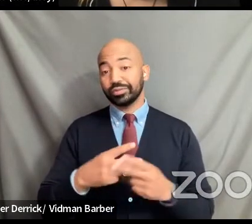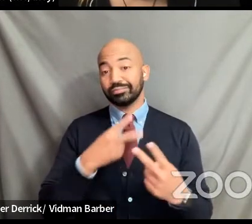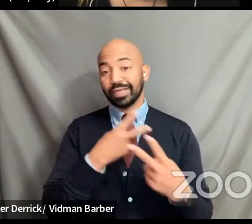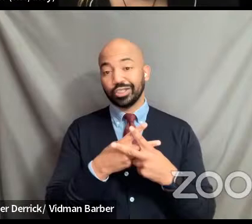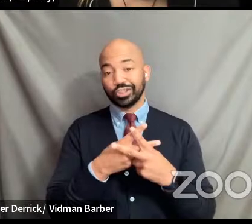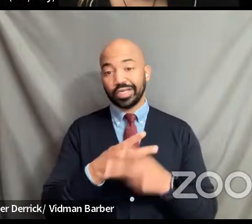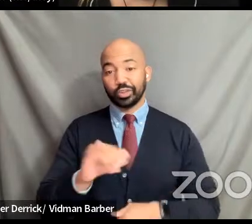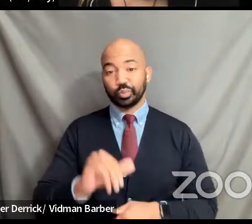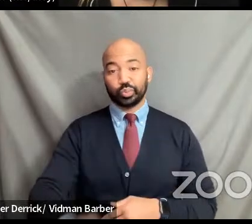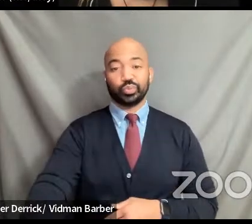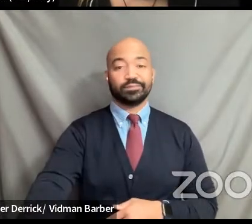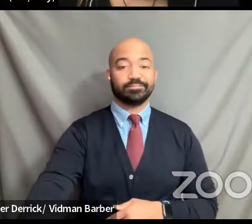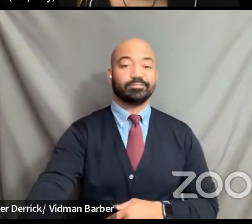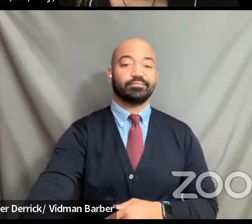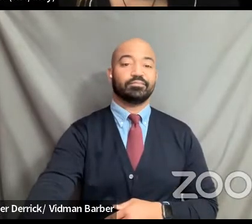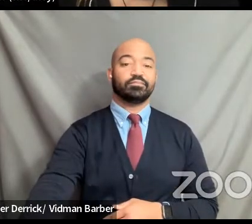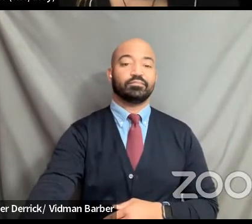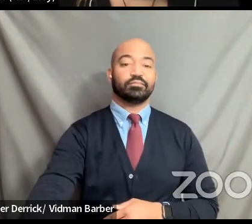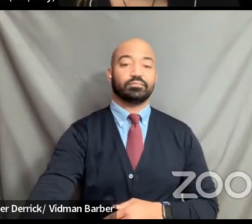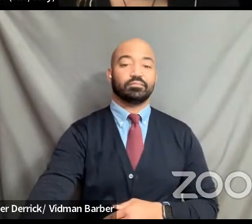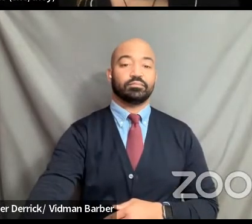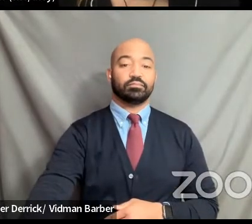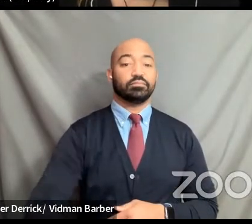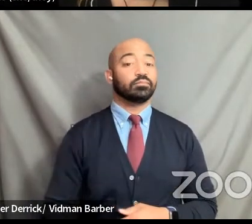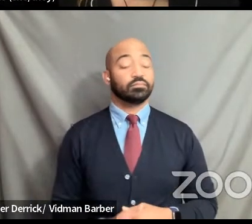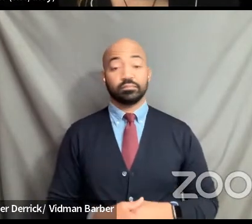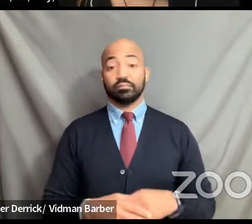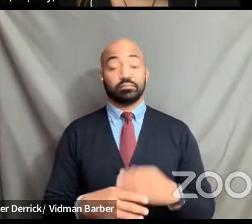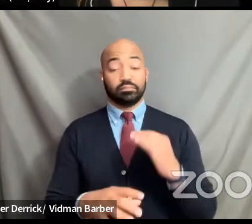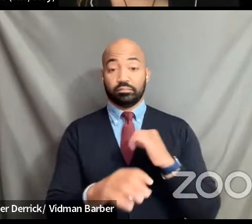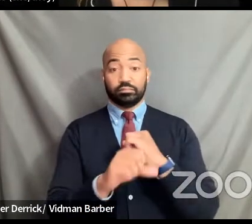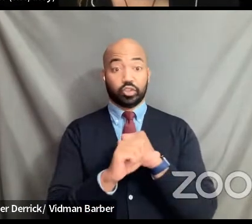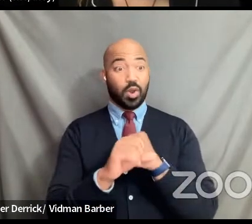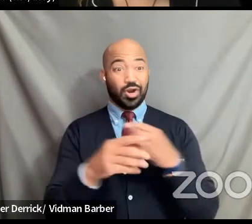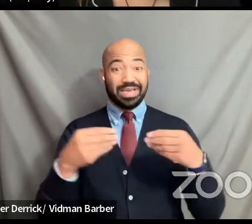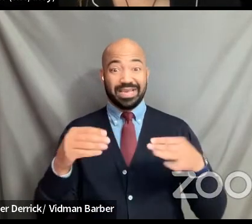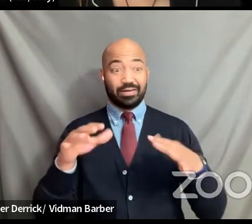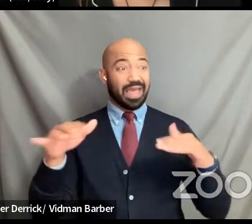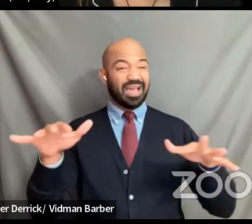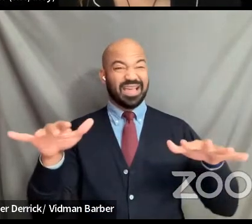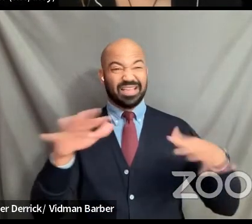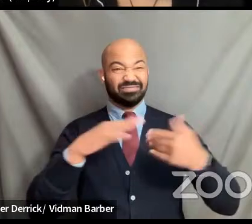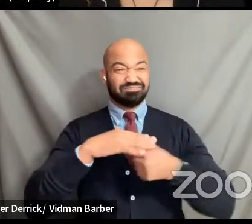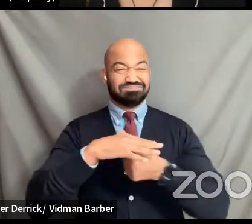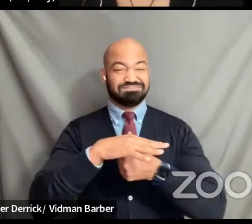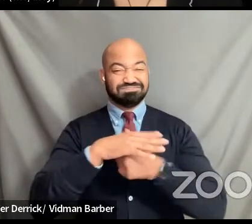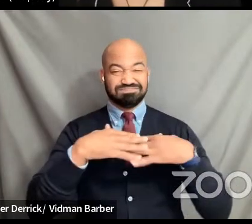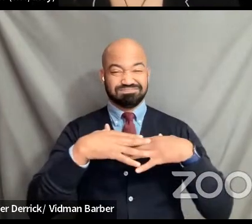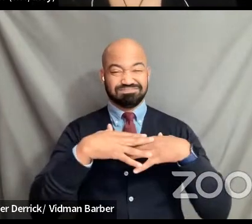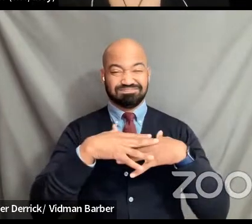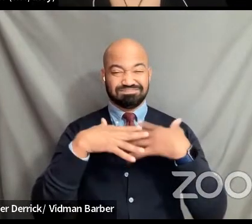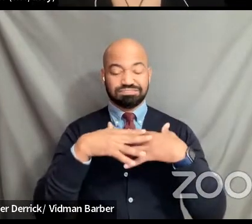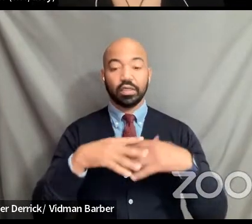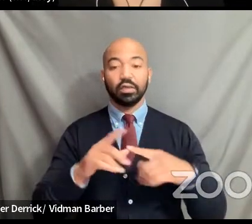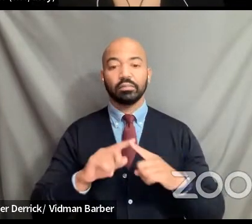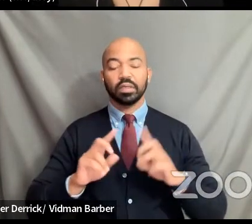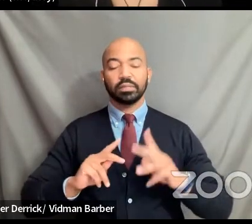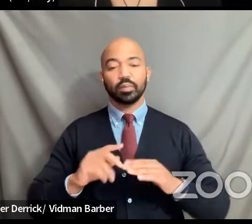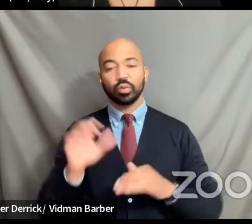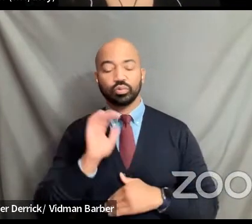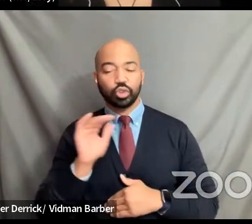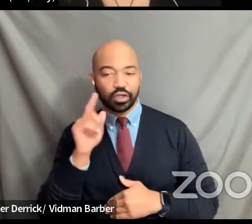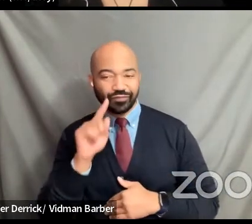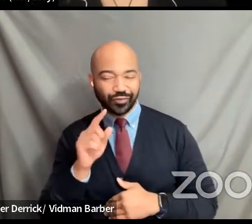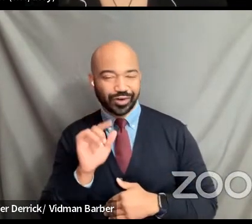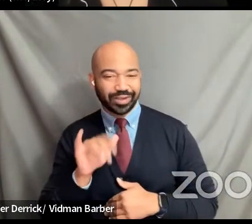so, you know, a lot of times the market is getting saturated, but that's the way that people go and explore pages and when they're actually looking for those. And then also making sure that